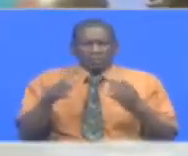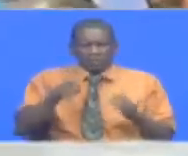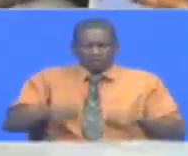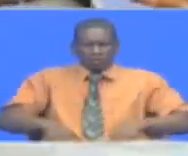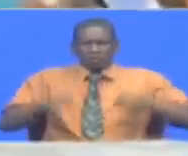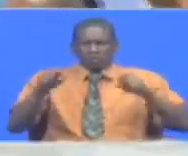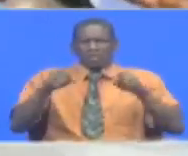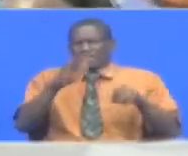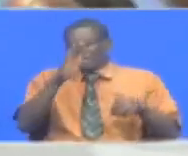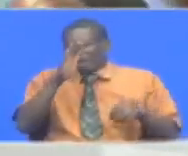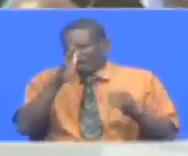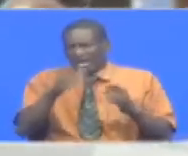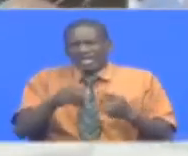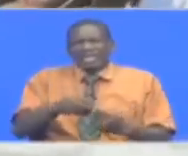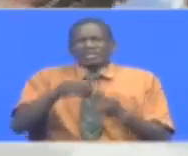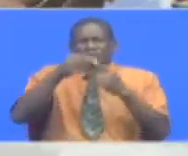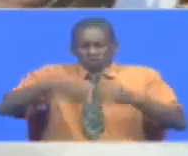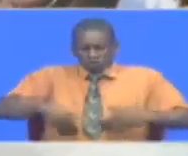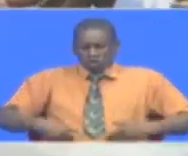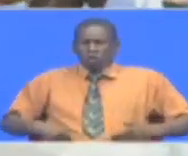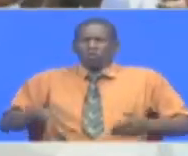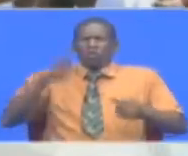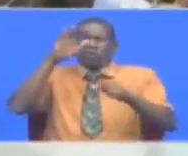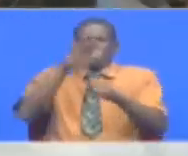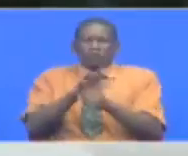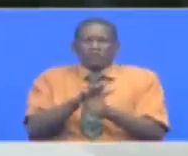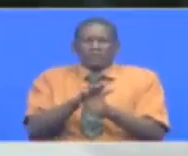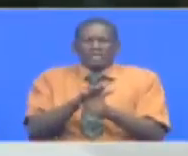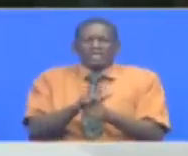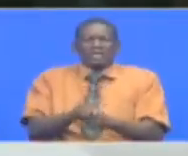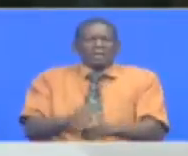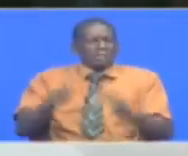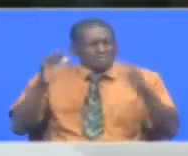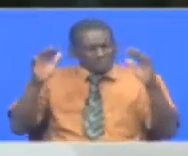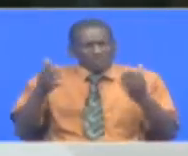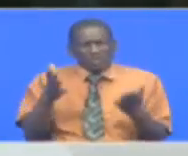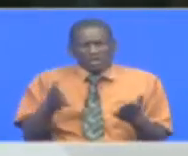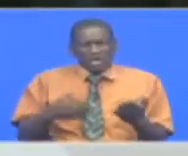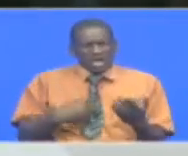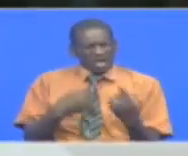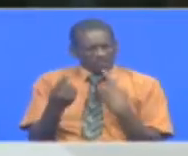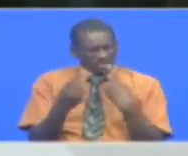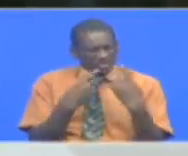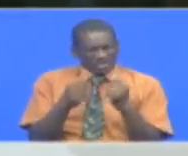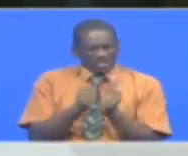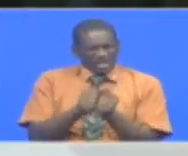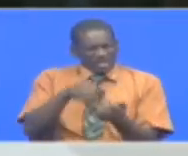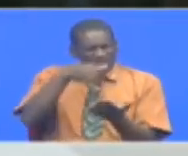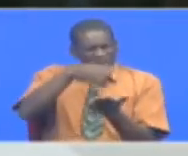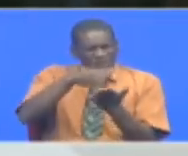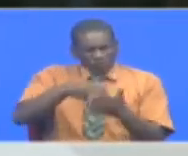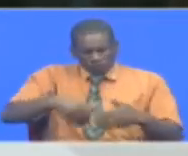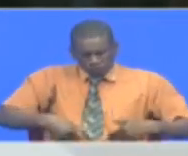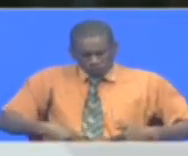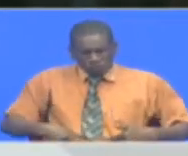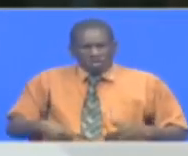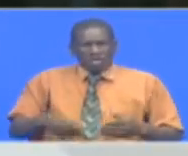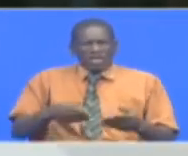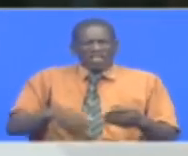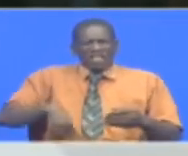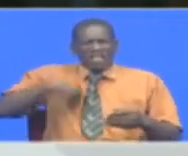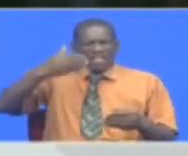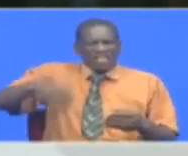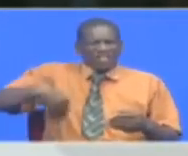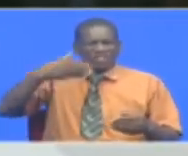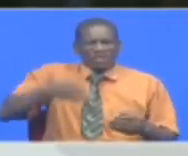liar, especially to the youth by promising a heaven on earth. I have been engaging with youth, and every day we